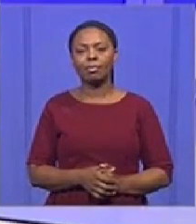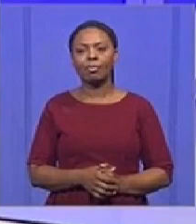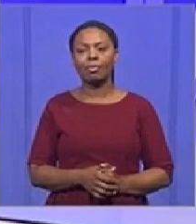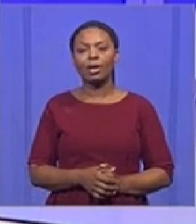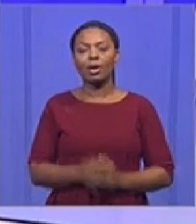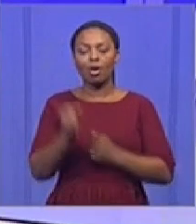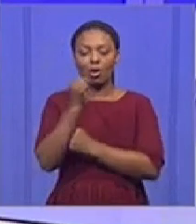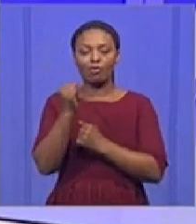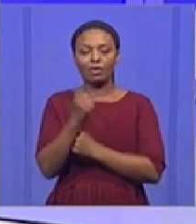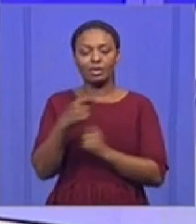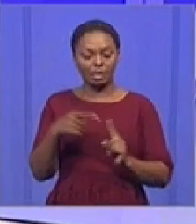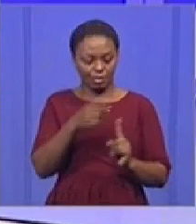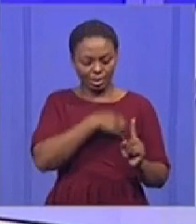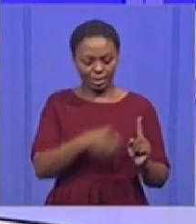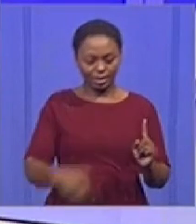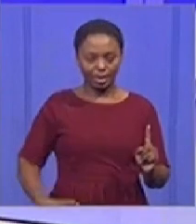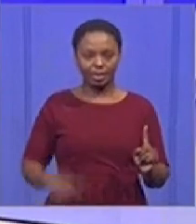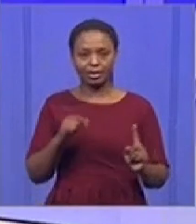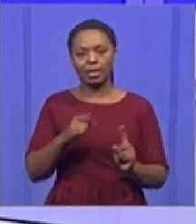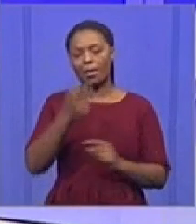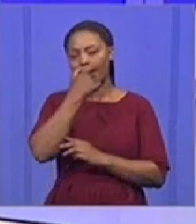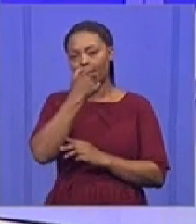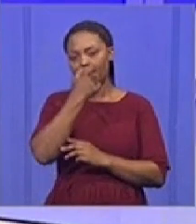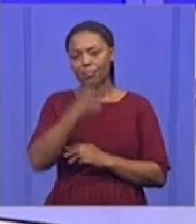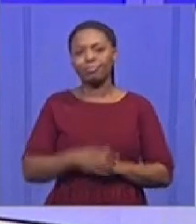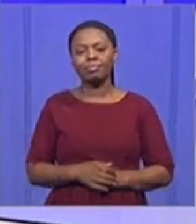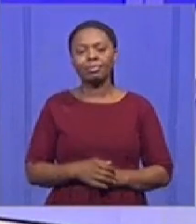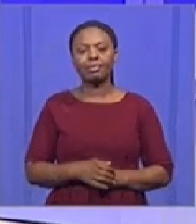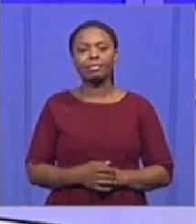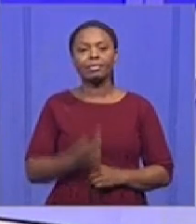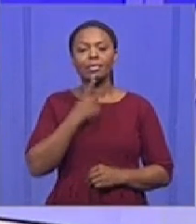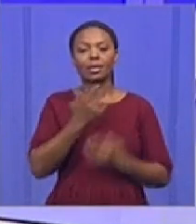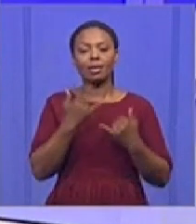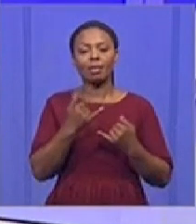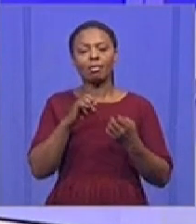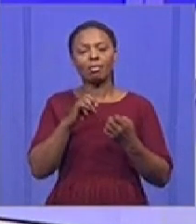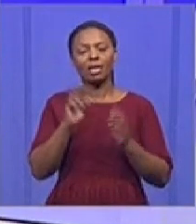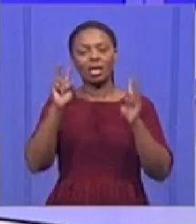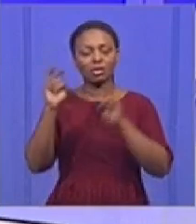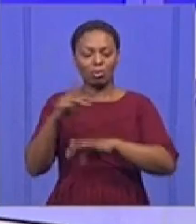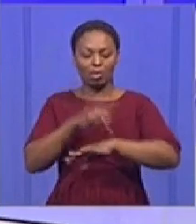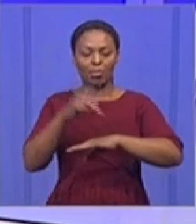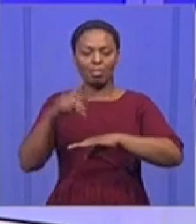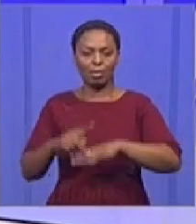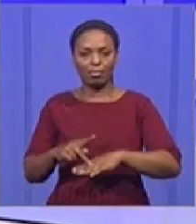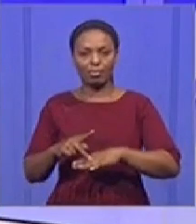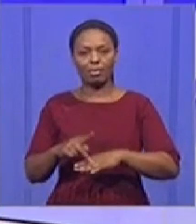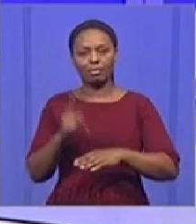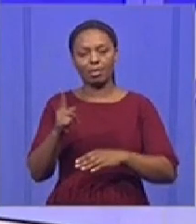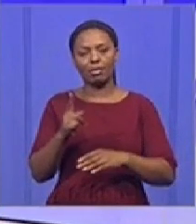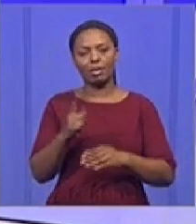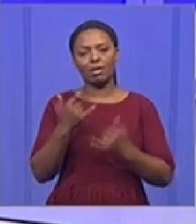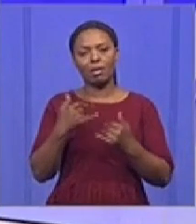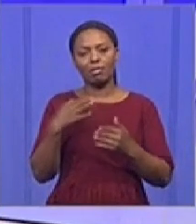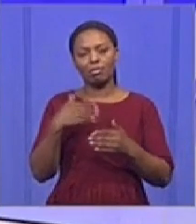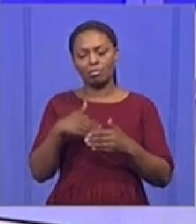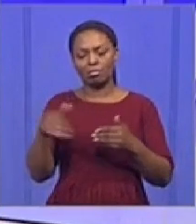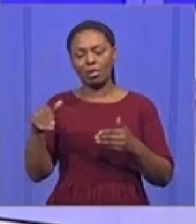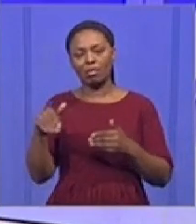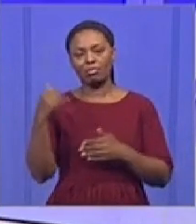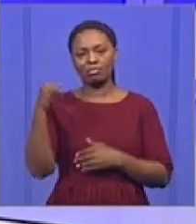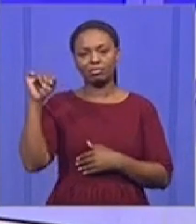Kantoro ya ga moporesidente ya Cyril Ramaphosa e tshwaile go sa etsaetsege ka tshwetso ya kgotlatshekelo ya molaotheo ya go kgapela thoko kopo ya ga